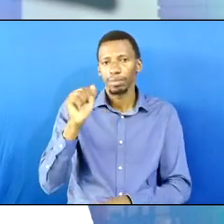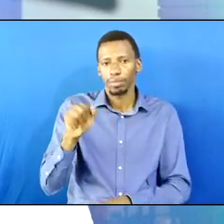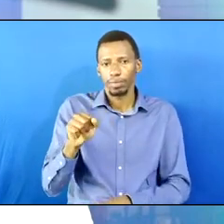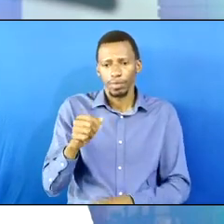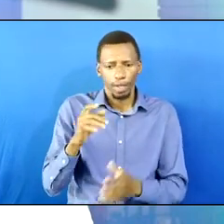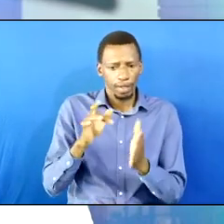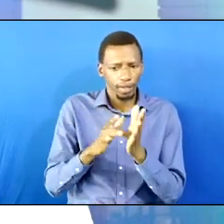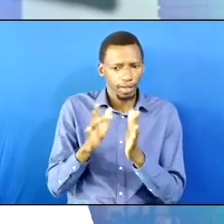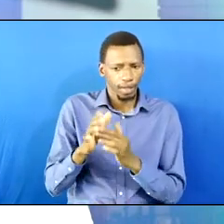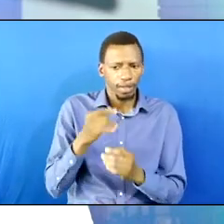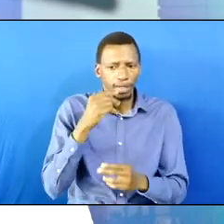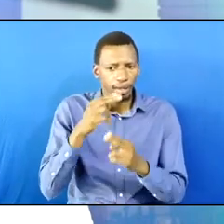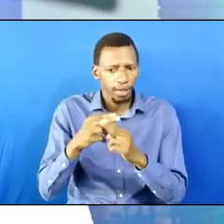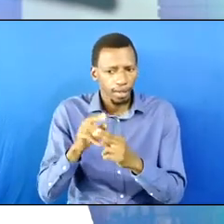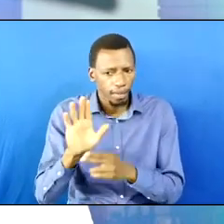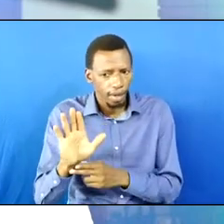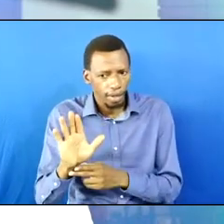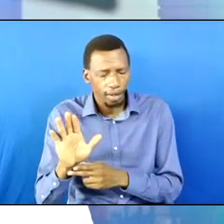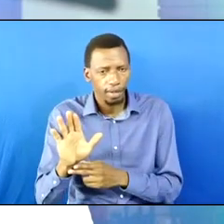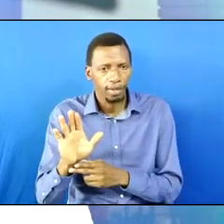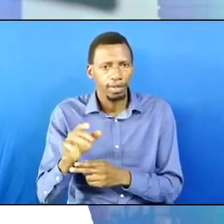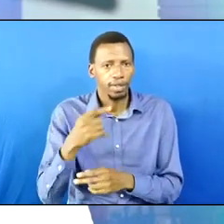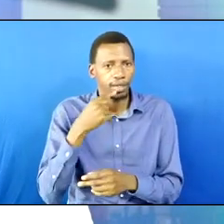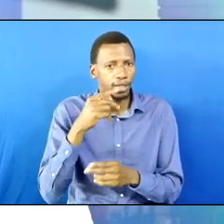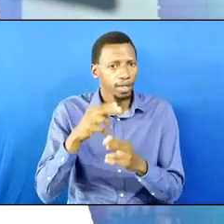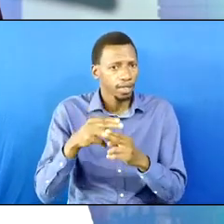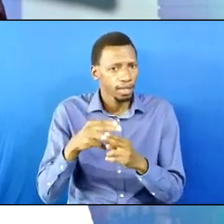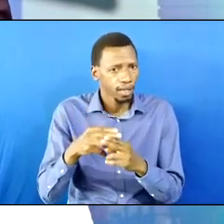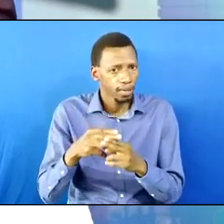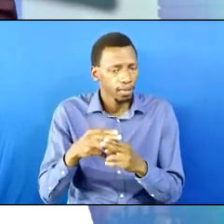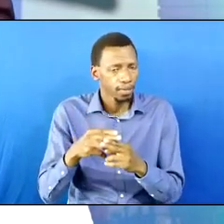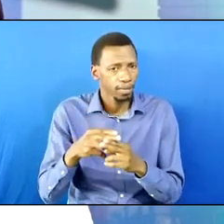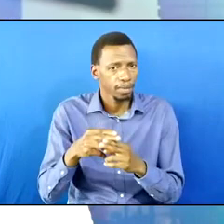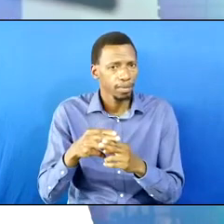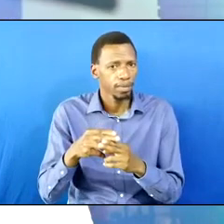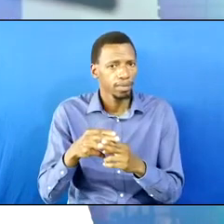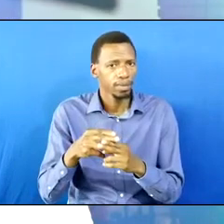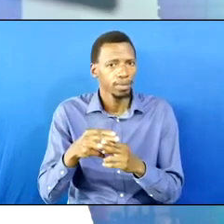knew the person exactly? Did he mention the person?